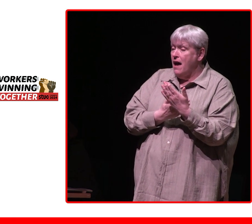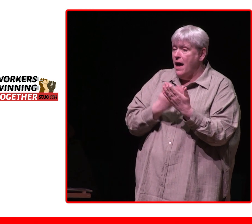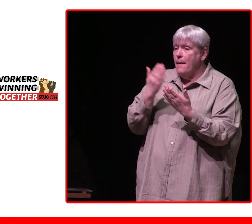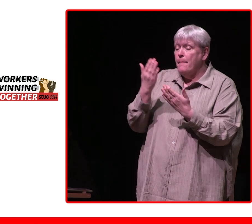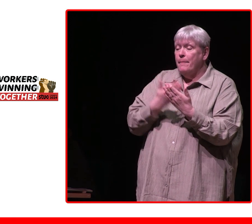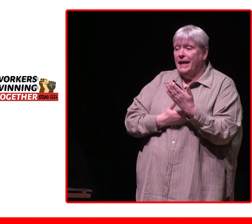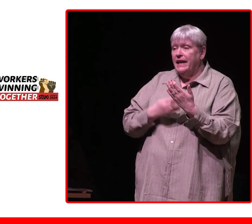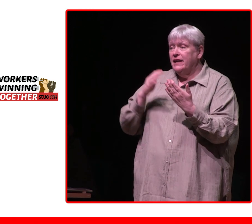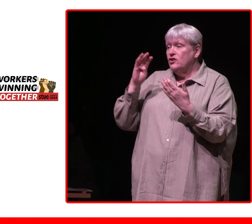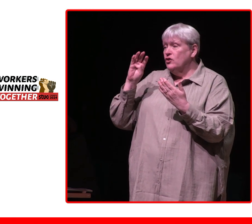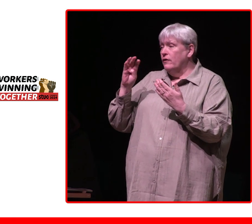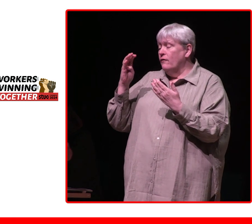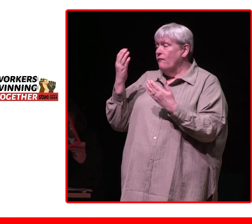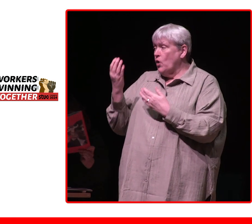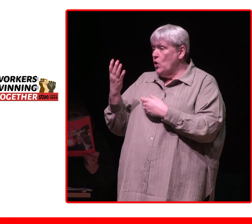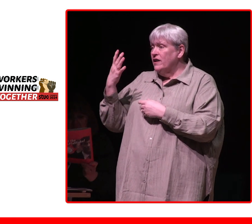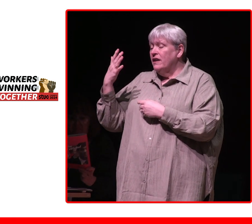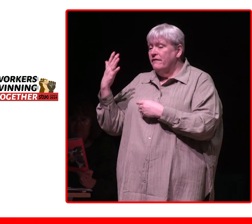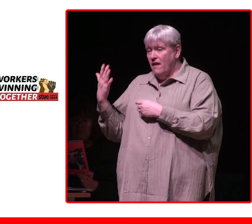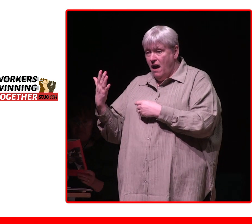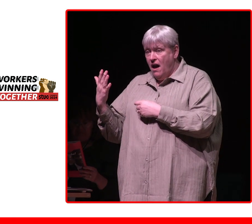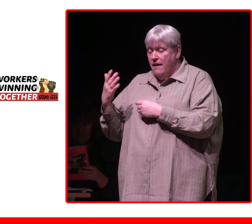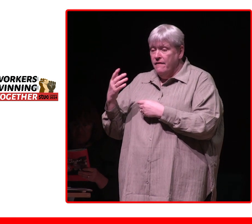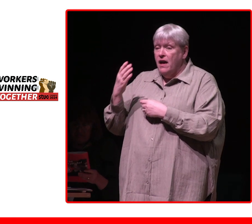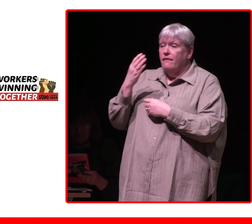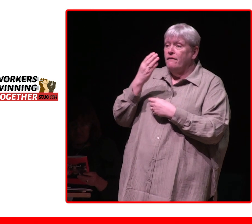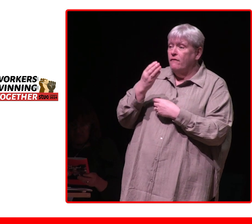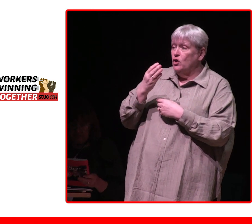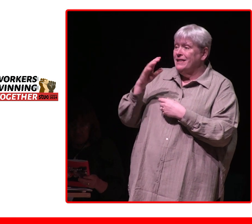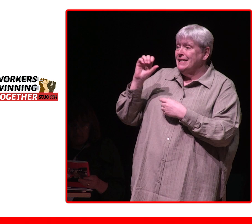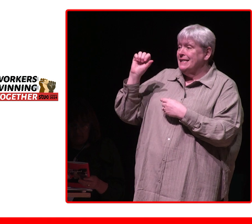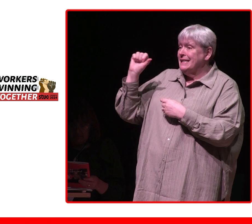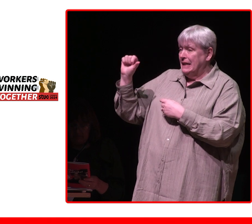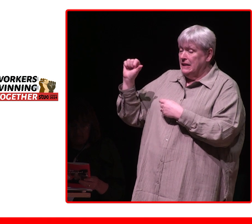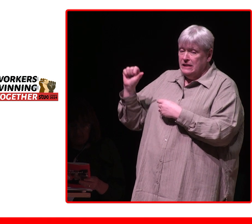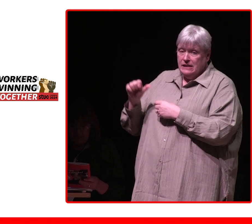pages 45 and 46.